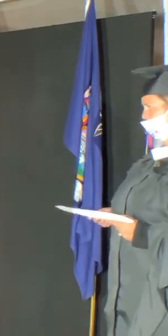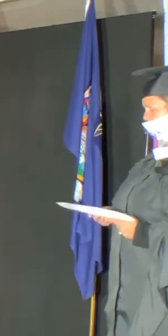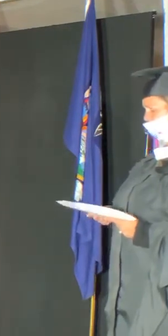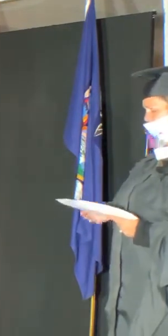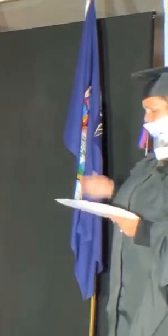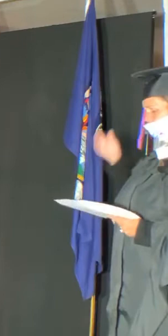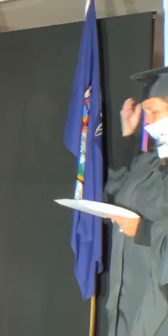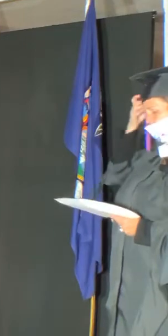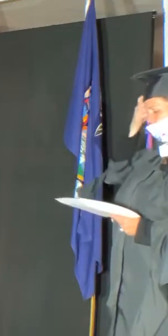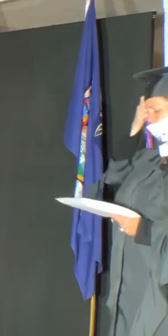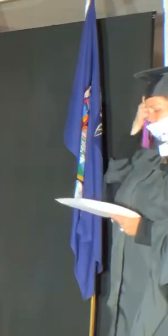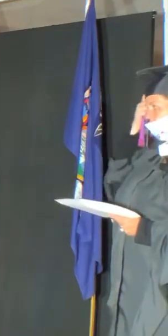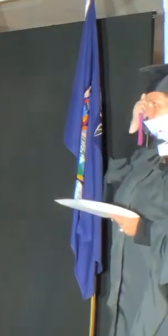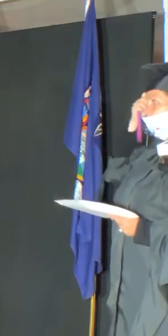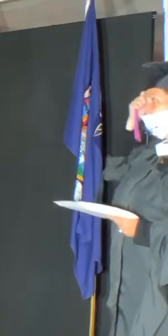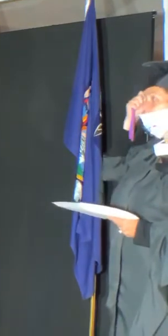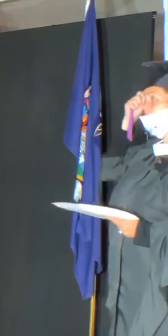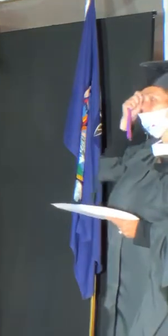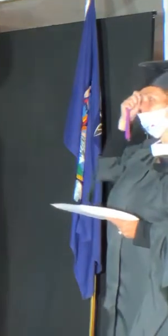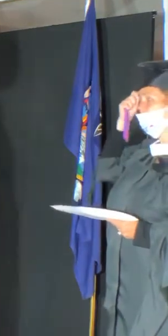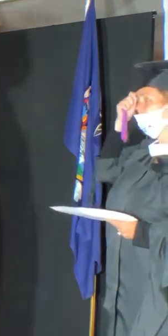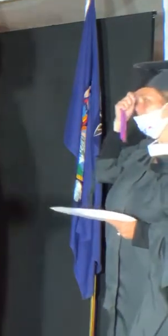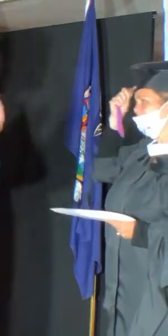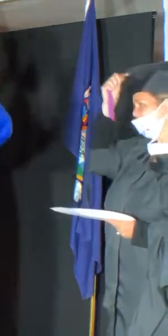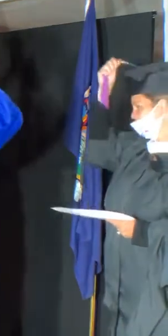Savannah Rose Gilligan in absentia.